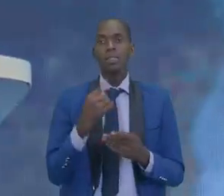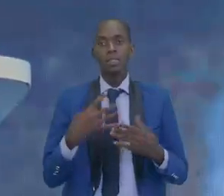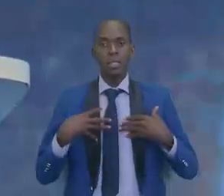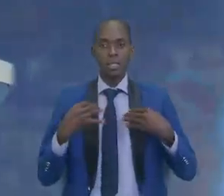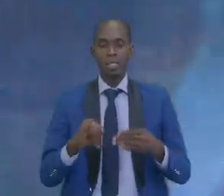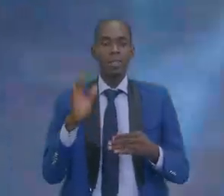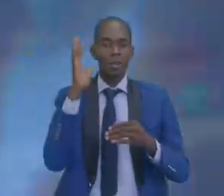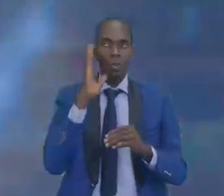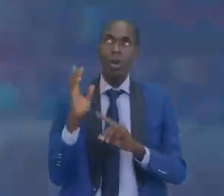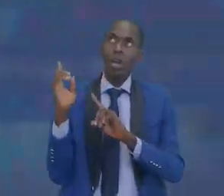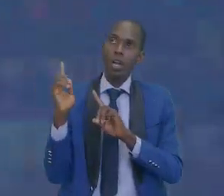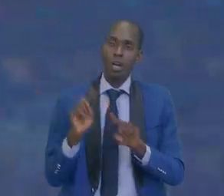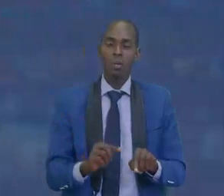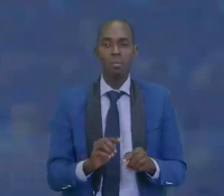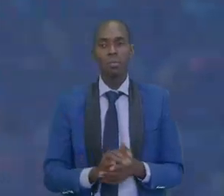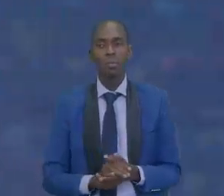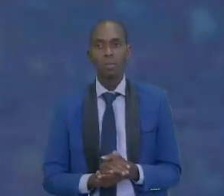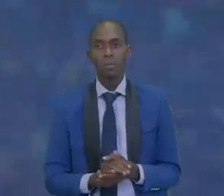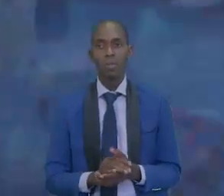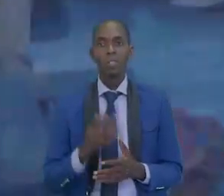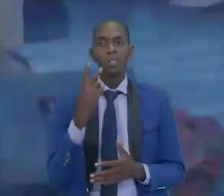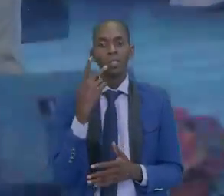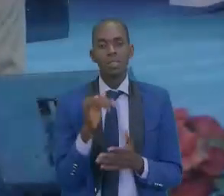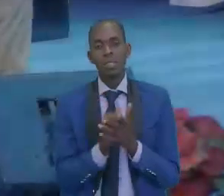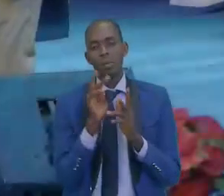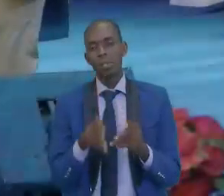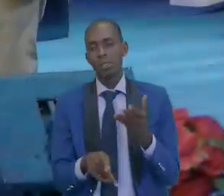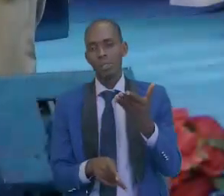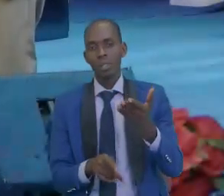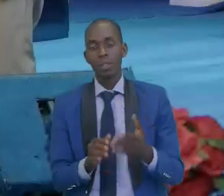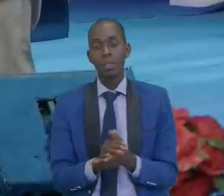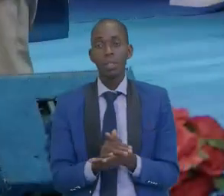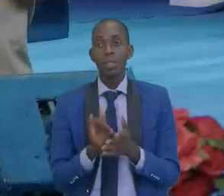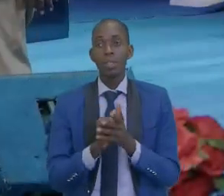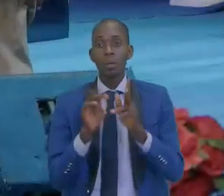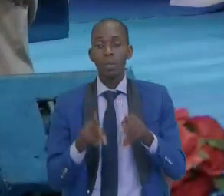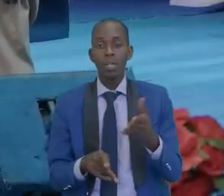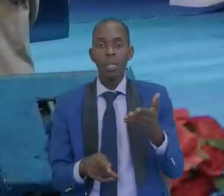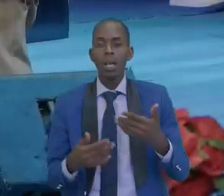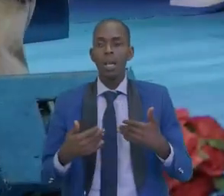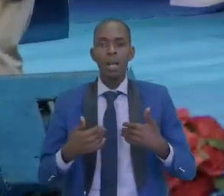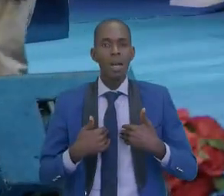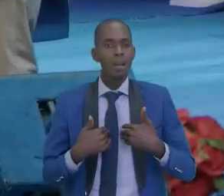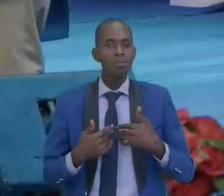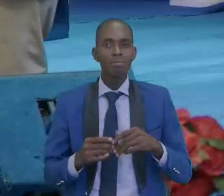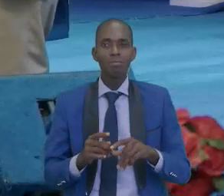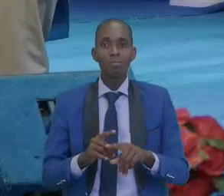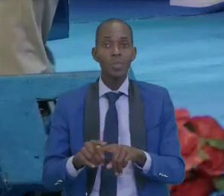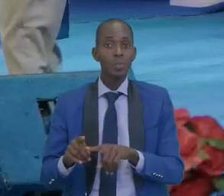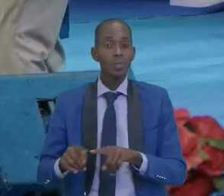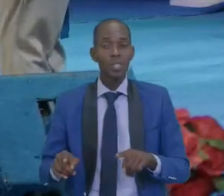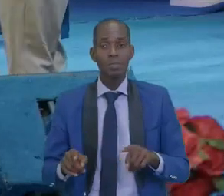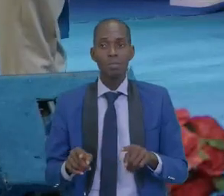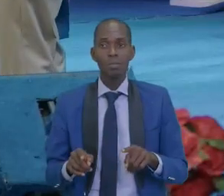come. Look at that person there. He has venereal disease. And